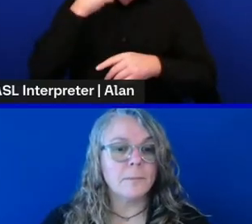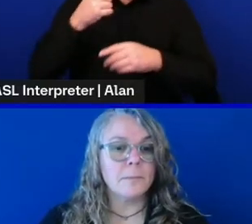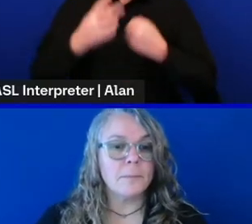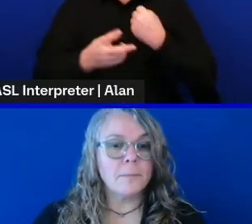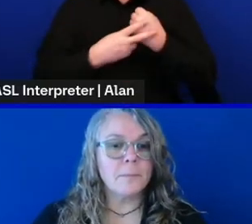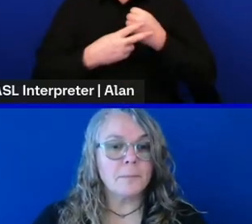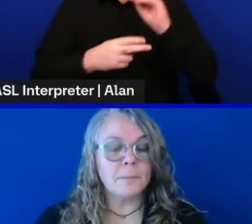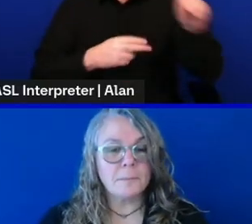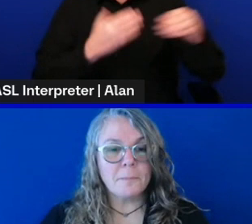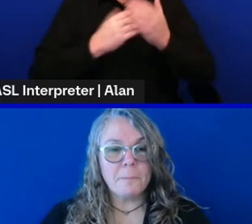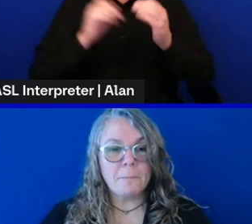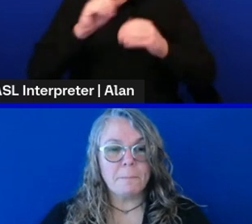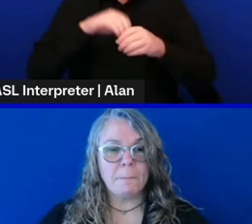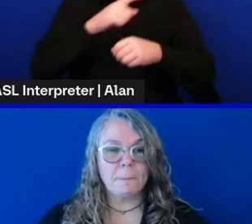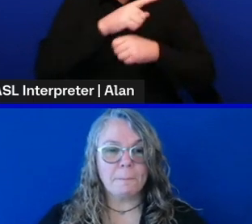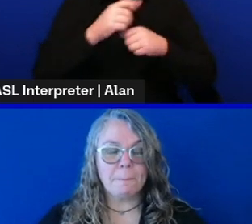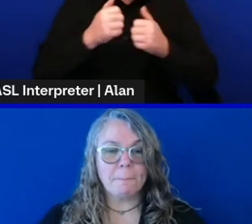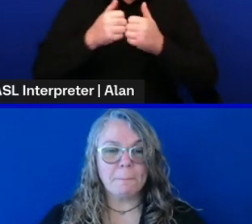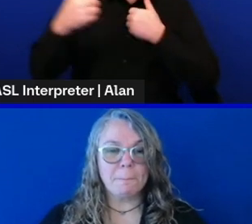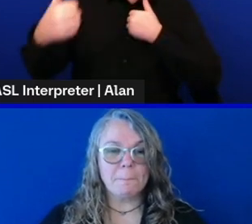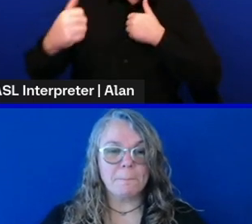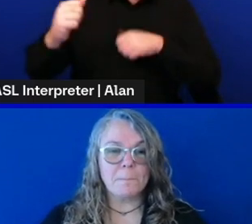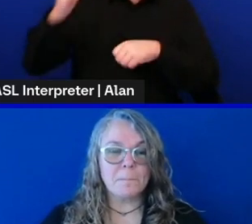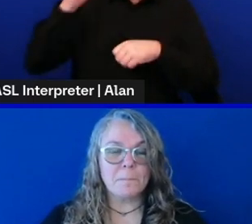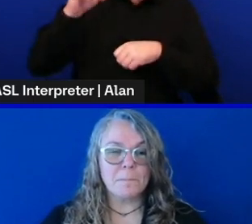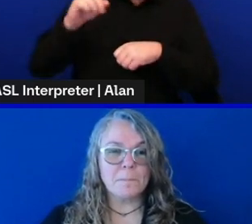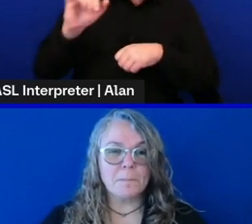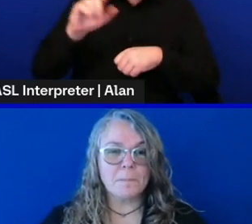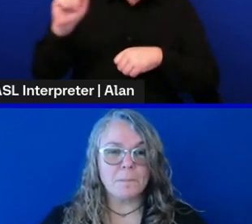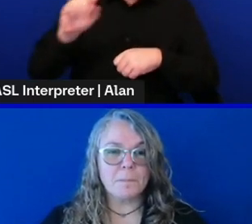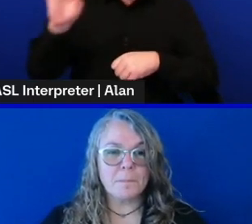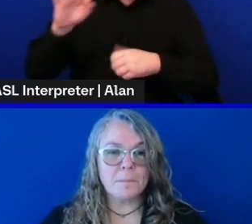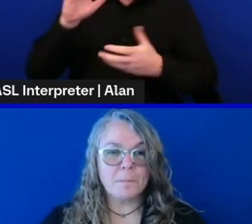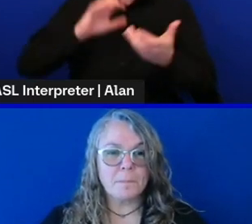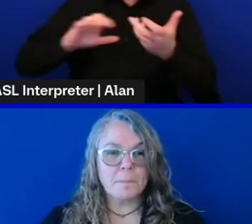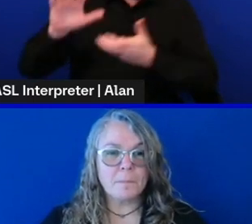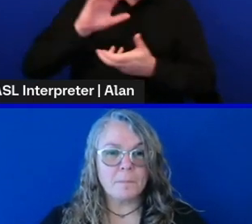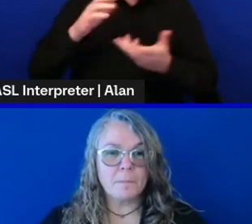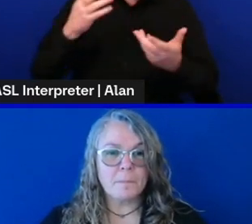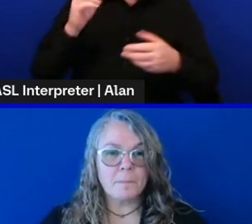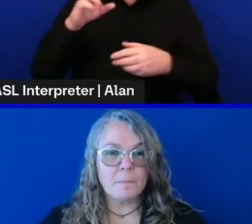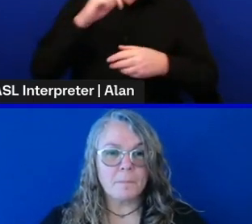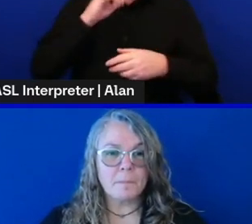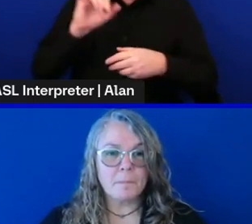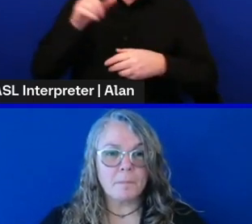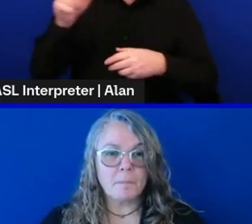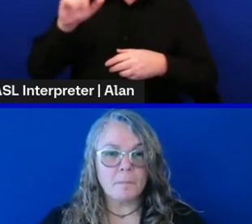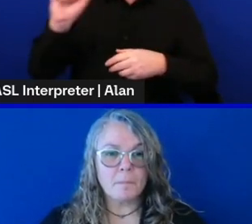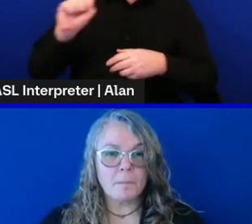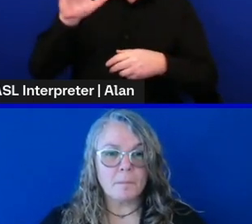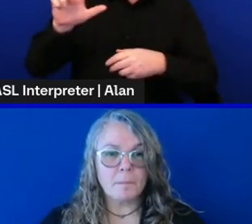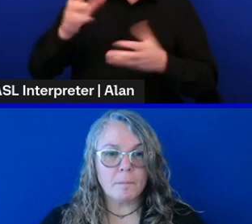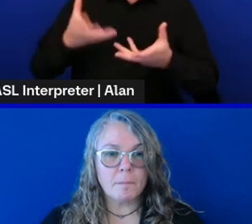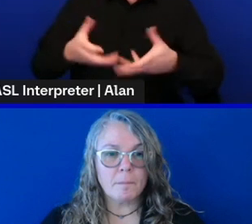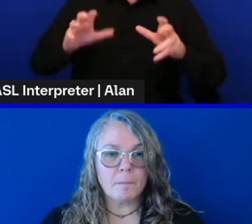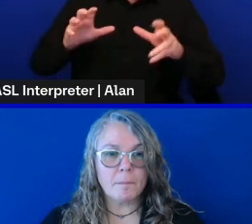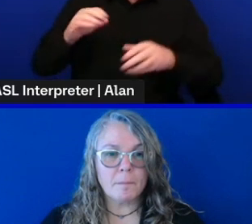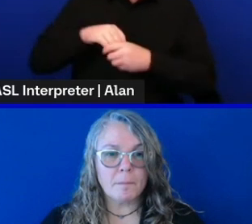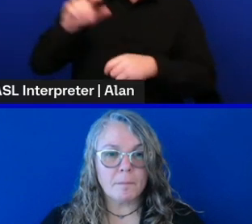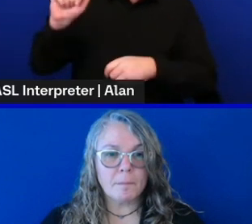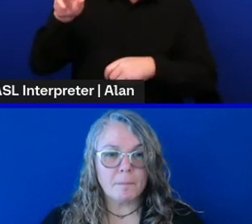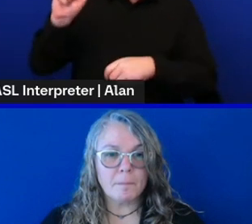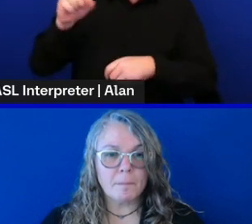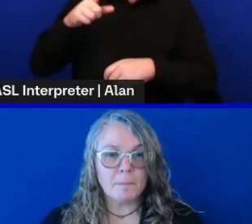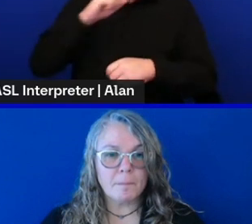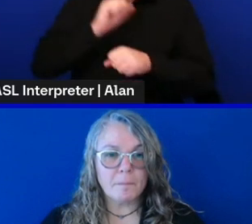somewhere in a remote backend, such as Terraform Cloud, or let's say S3 bucket in AWS, you can actually enable,